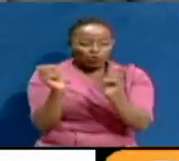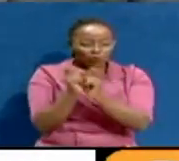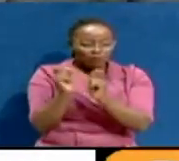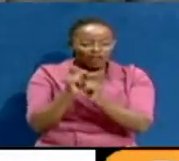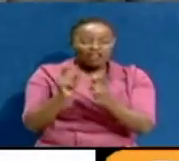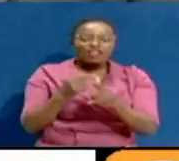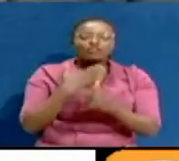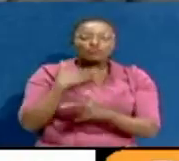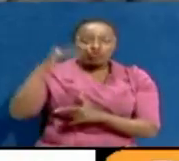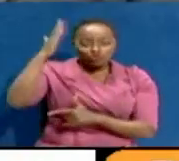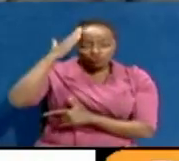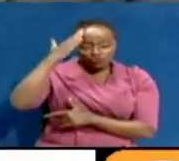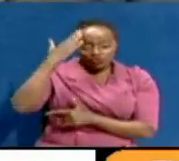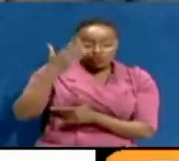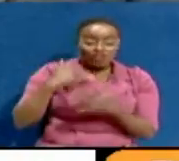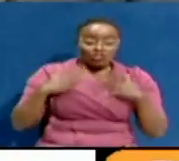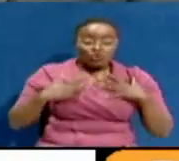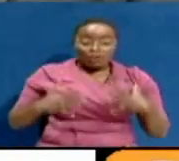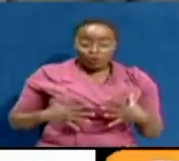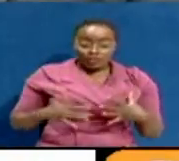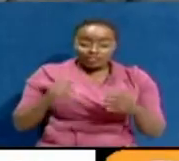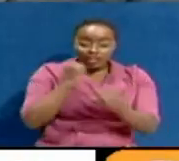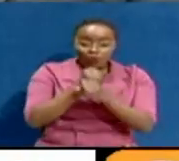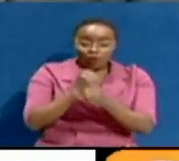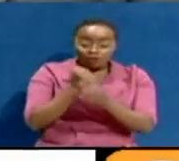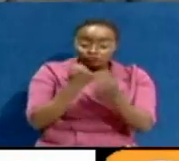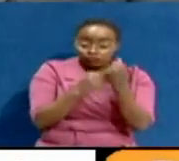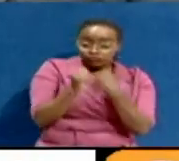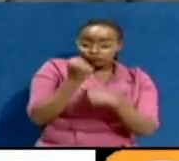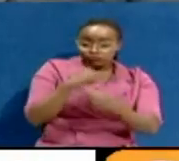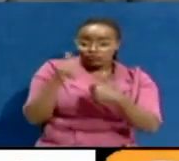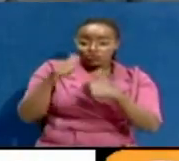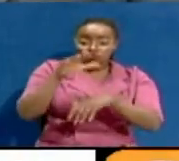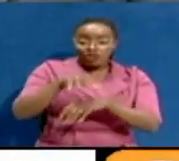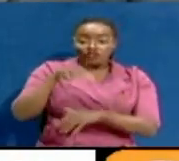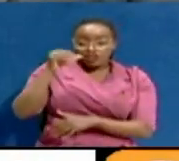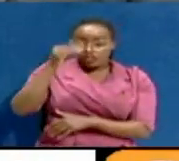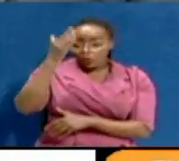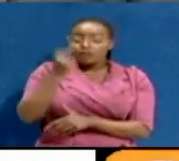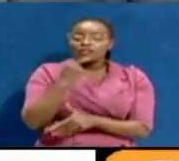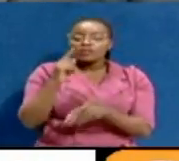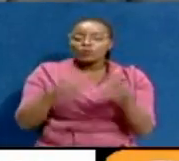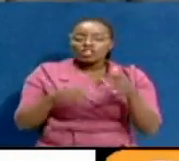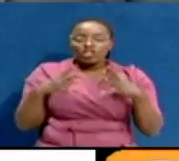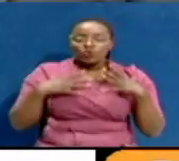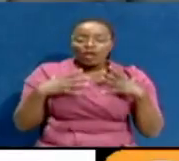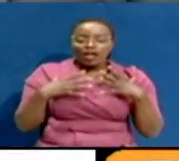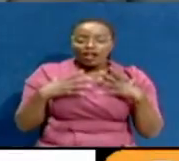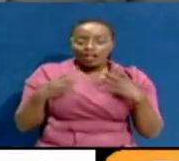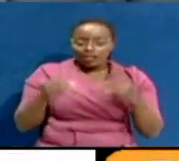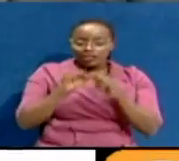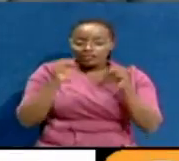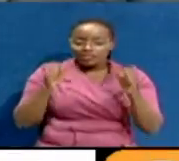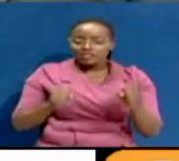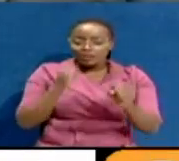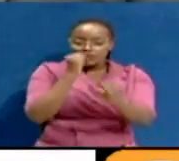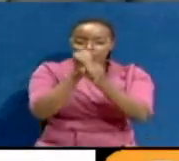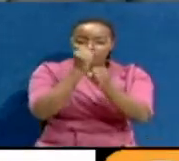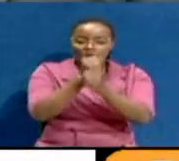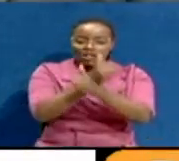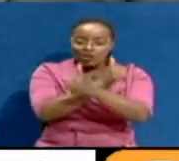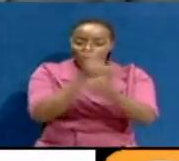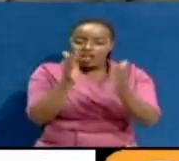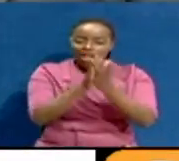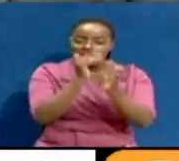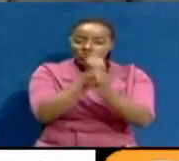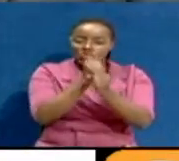to know that yes, your immune system is working. These are reactions you're getting that say that your immune system is waking up and is doing